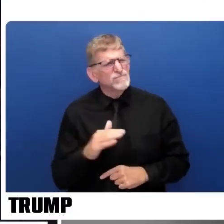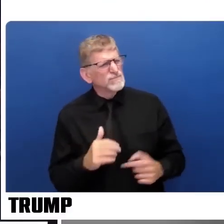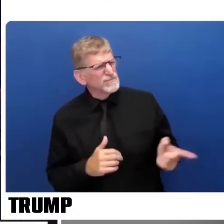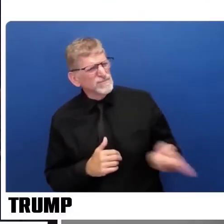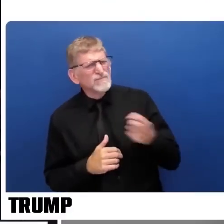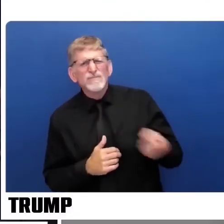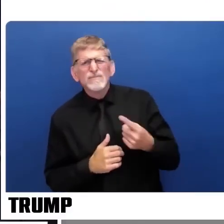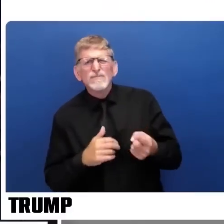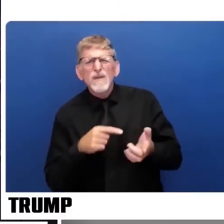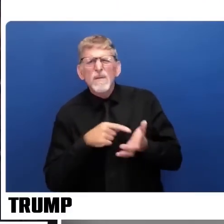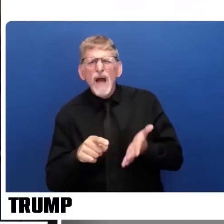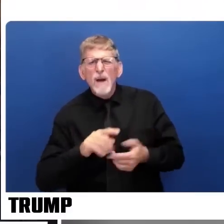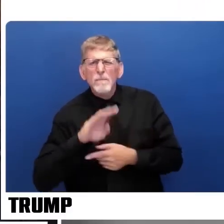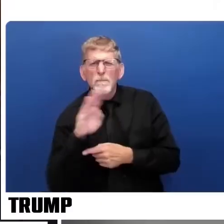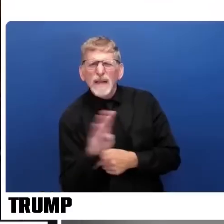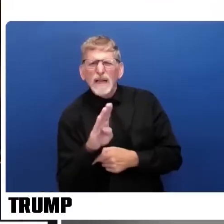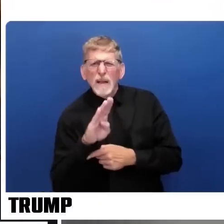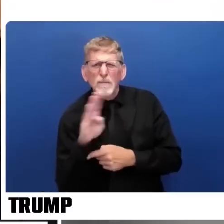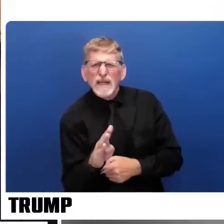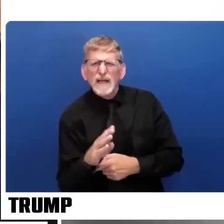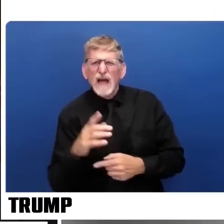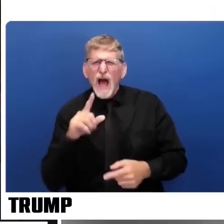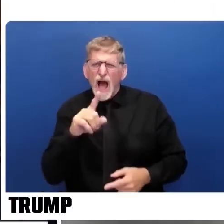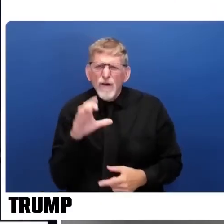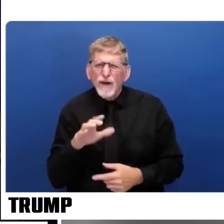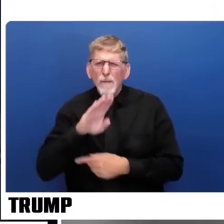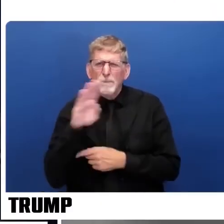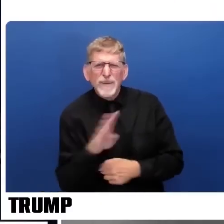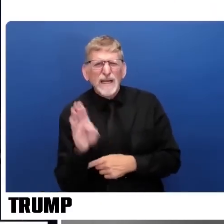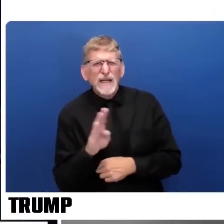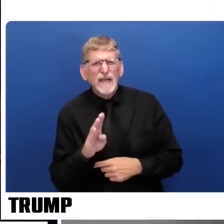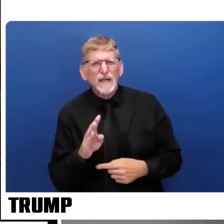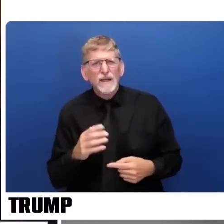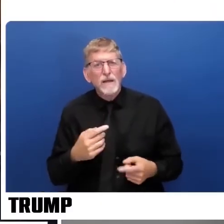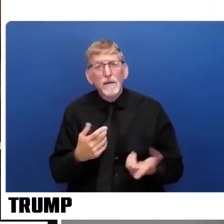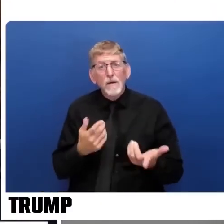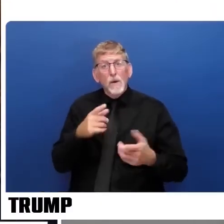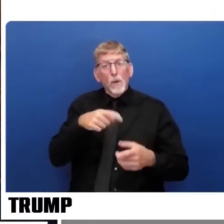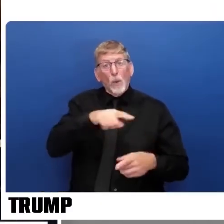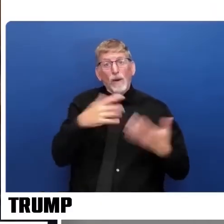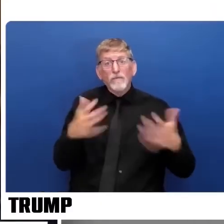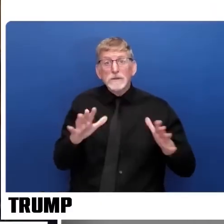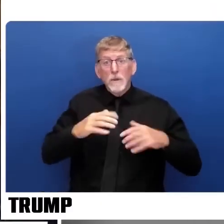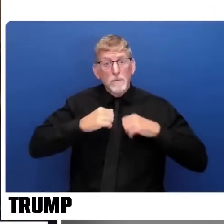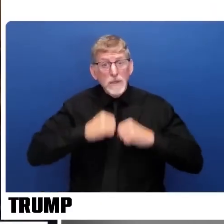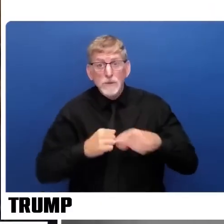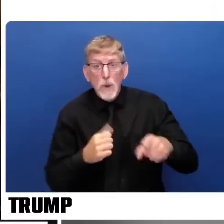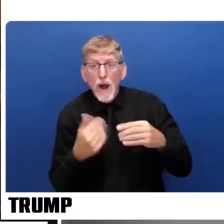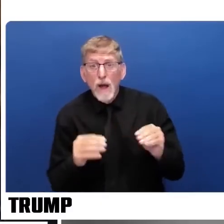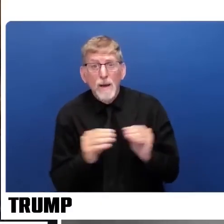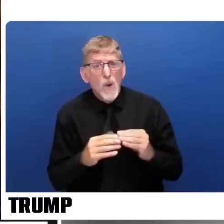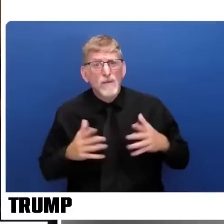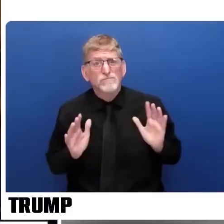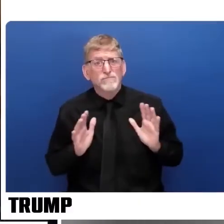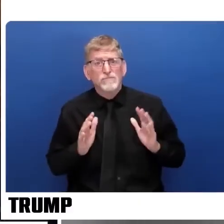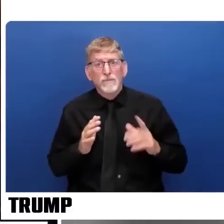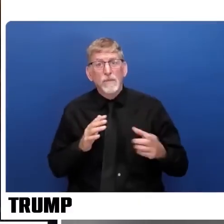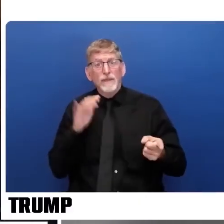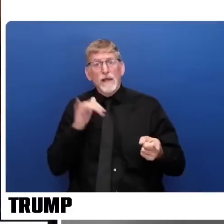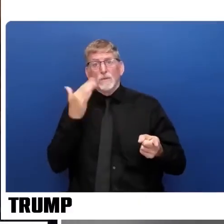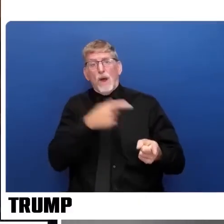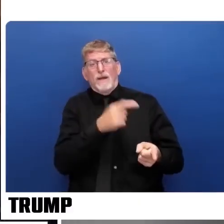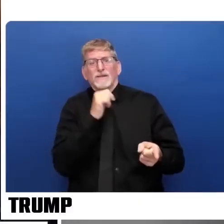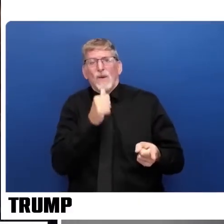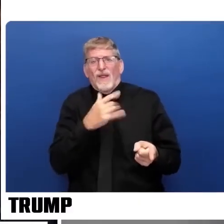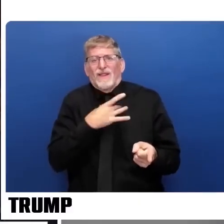you pay up or we're not going to protect you anymore. So that's maybe one of the reasons they don't like me as much as they like weak people. But